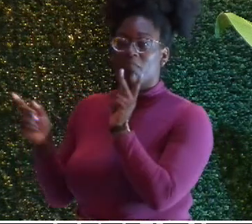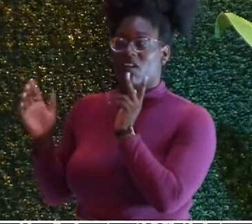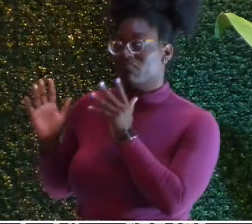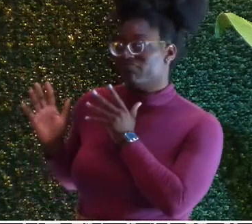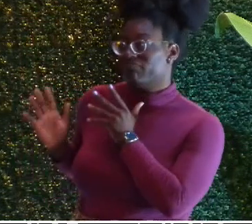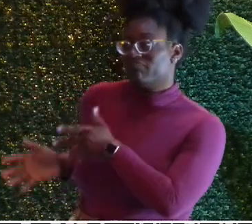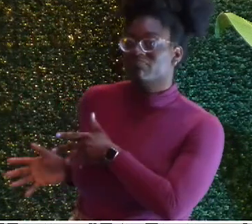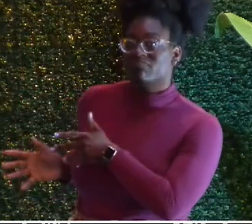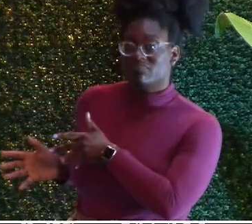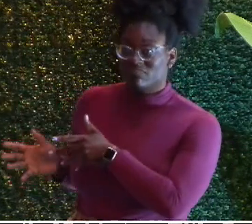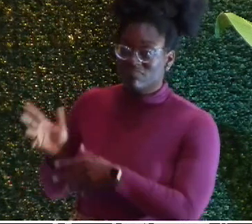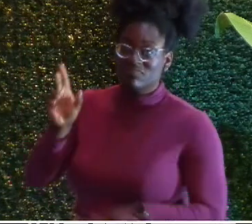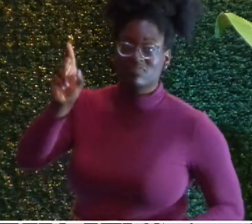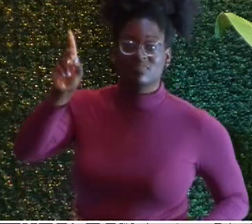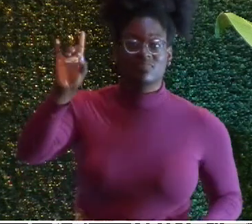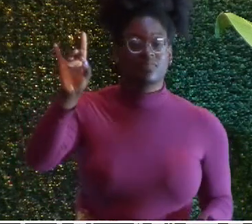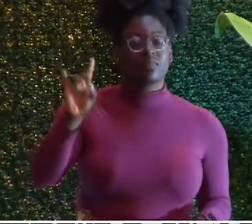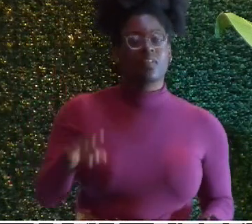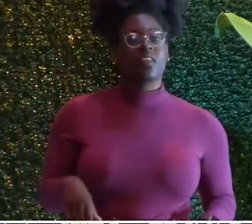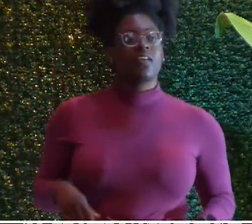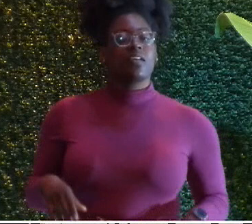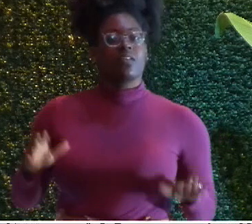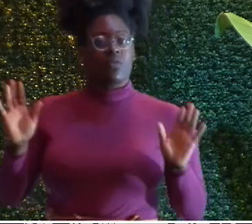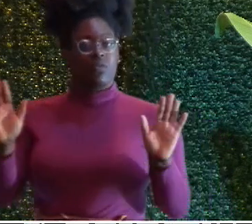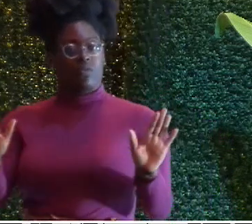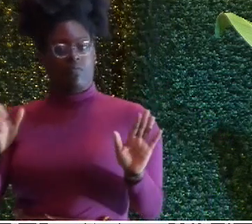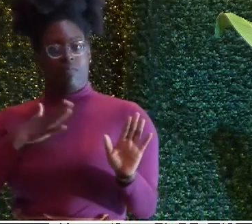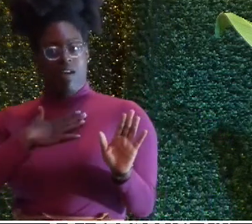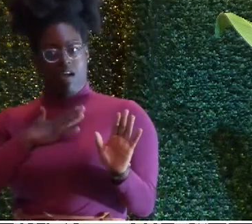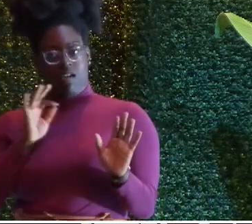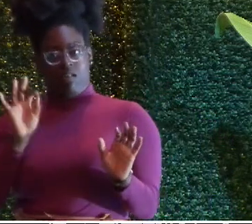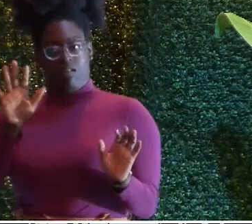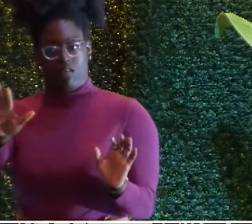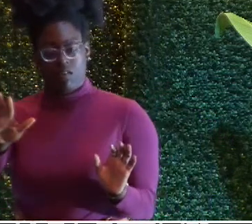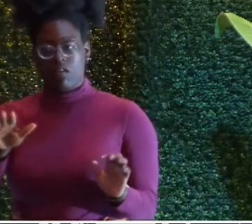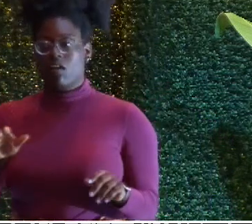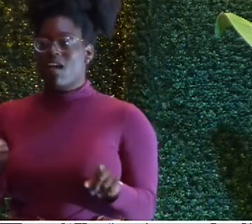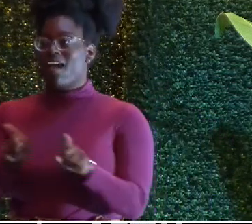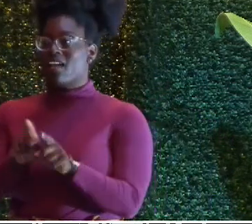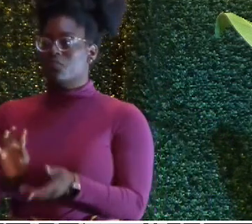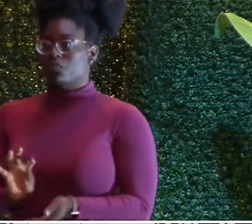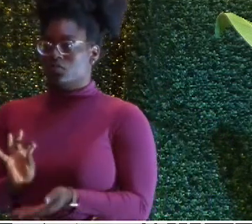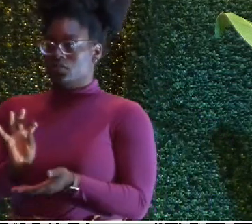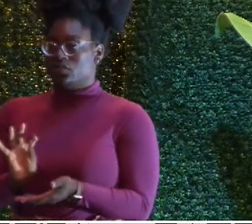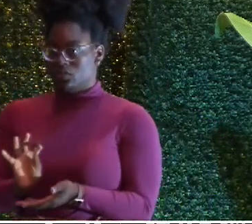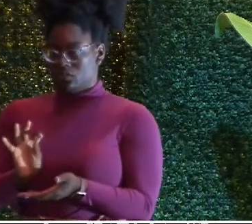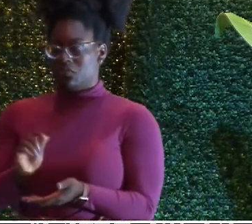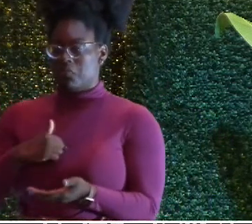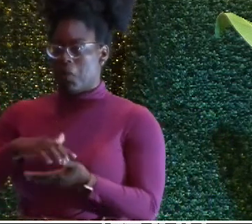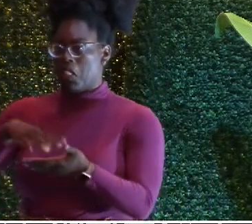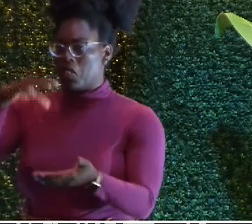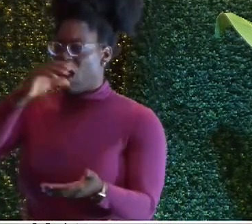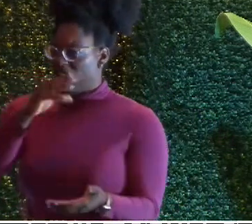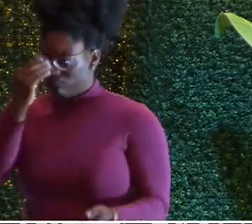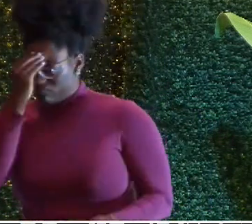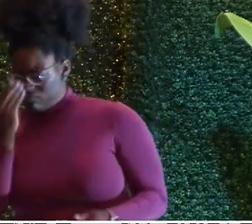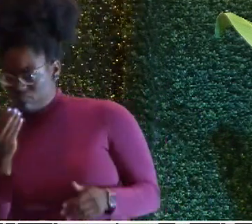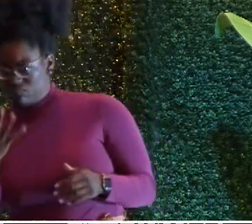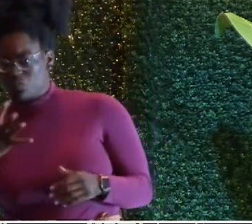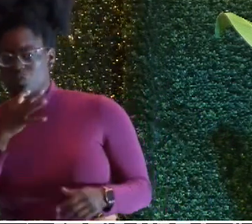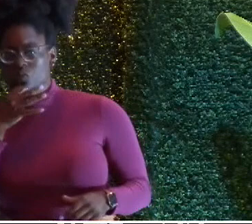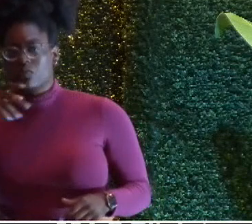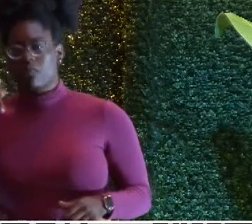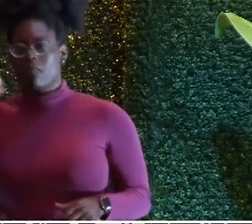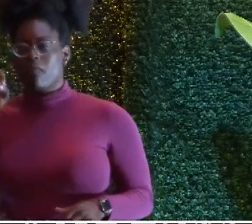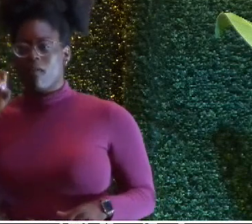And all I'm saying is, what I've learned as a Buddhist, and I have a podcast that's going to be coming out very soon. I'm going to be returning back